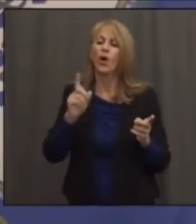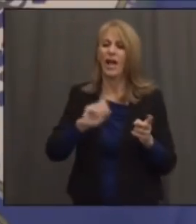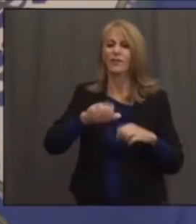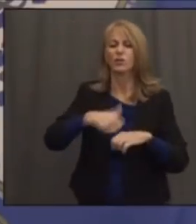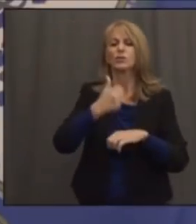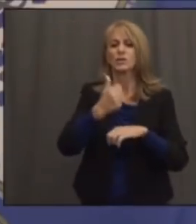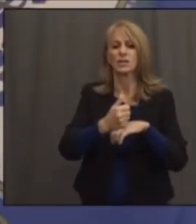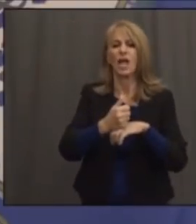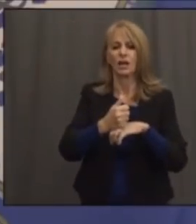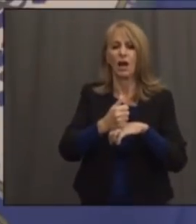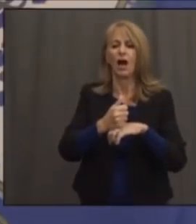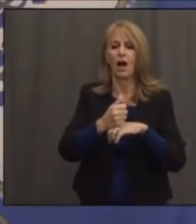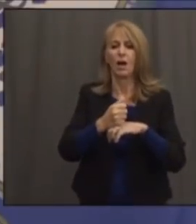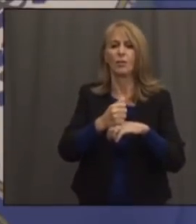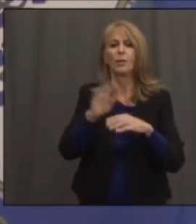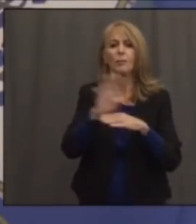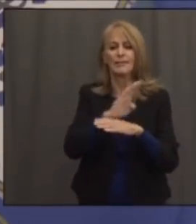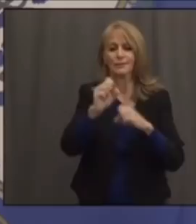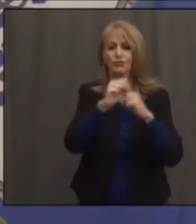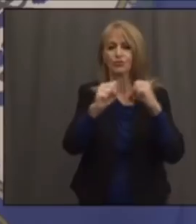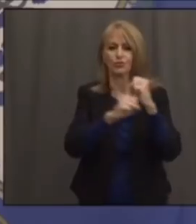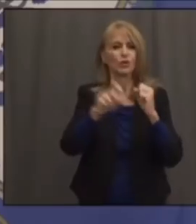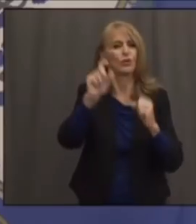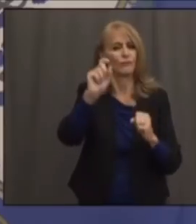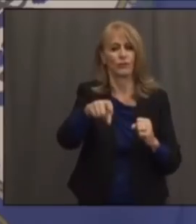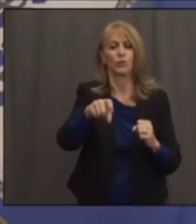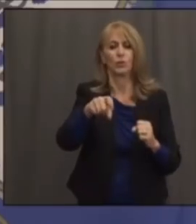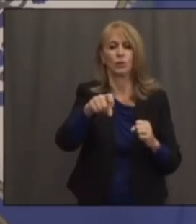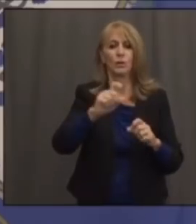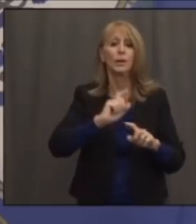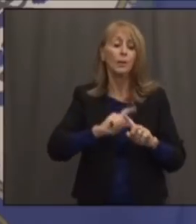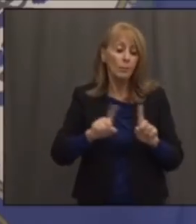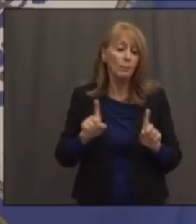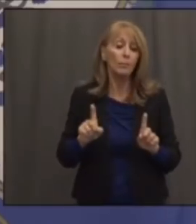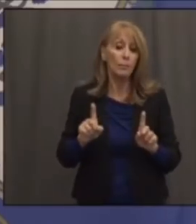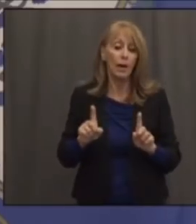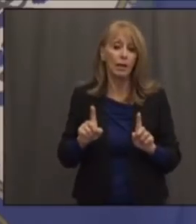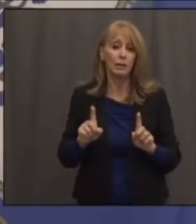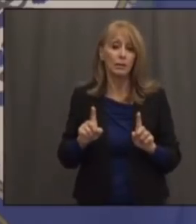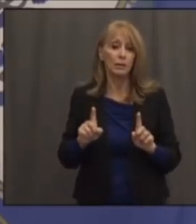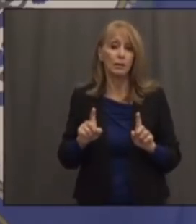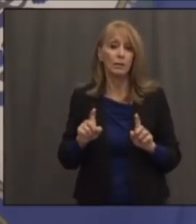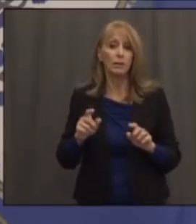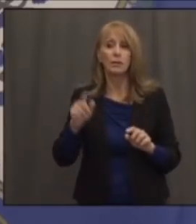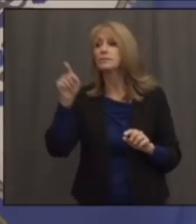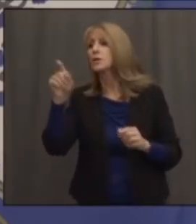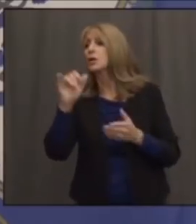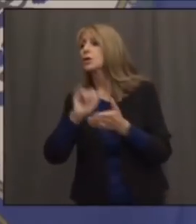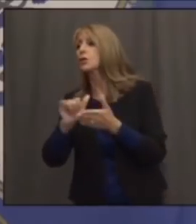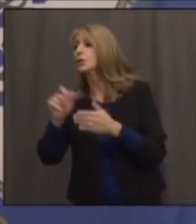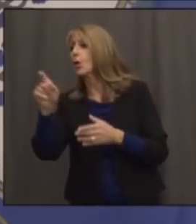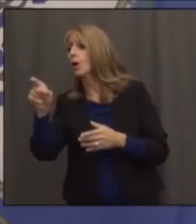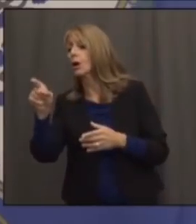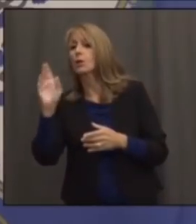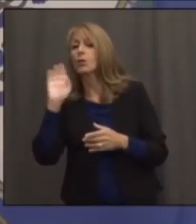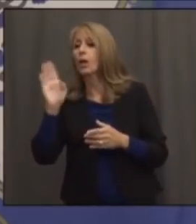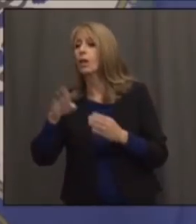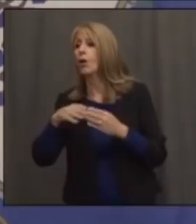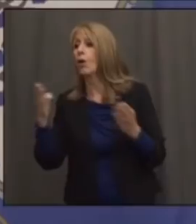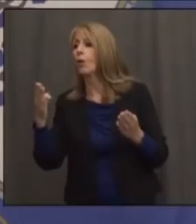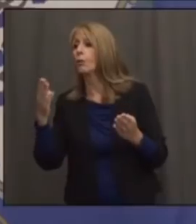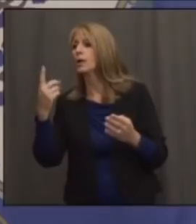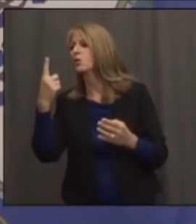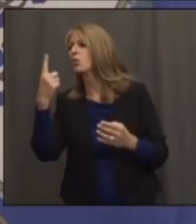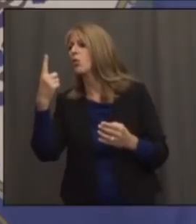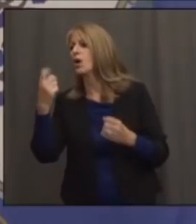infrastructure, which Paul can talk about a little bit. But I'd like to think, I see what's going on in New York. It's going to open in about a